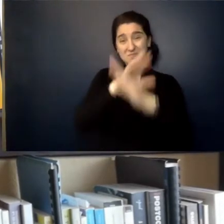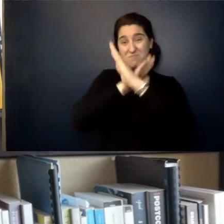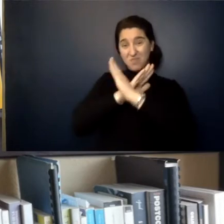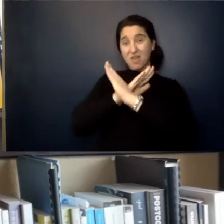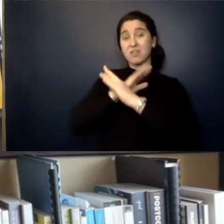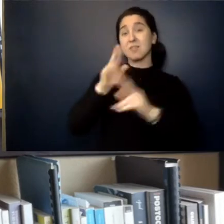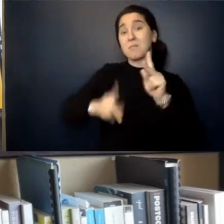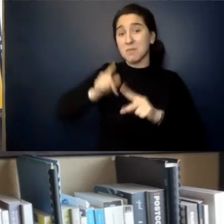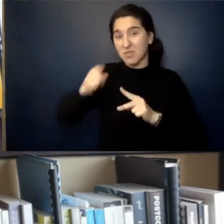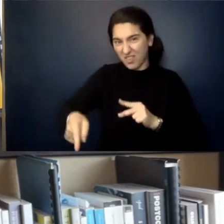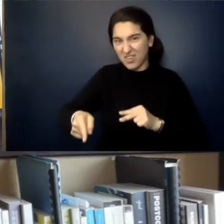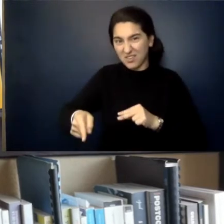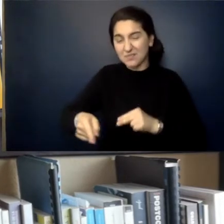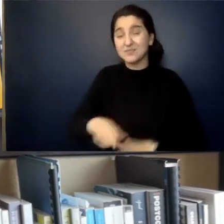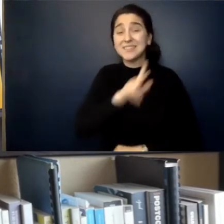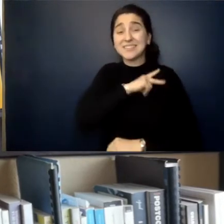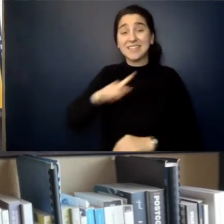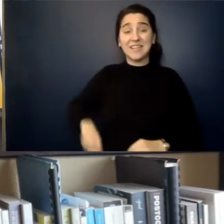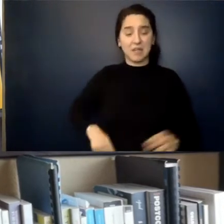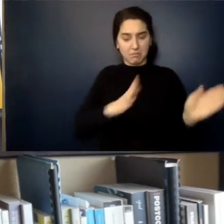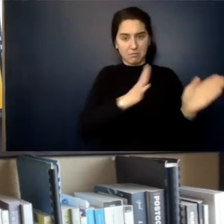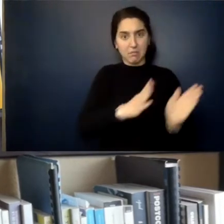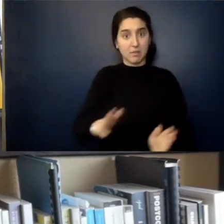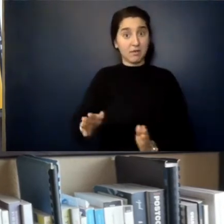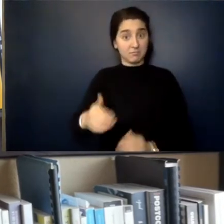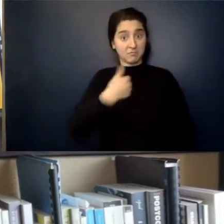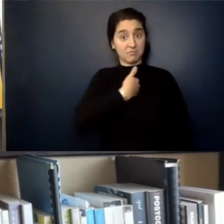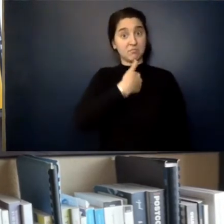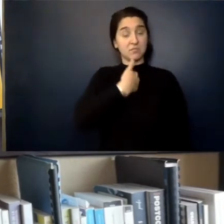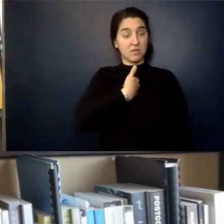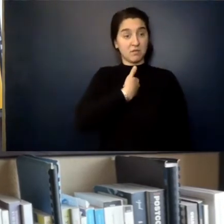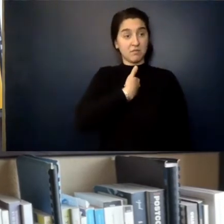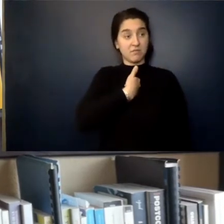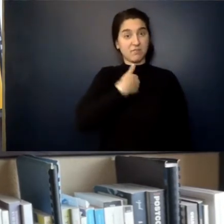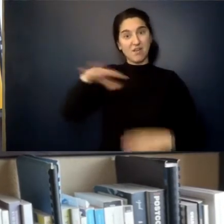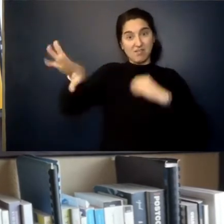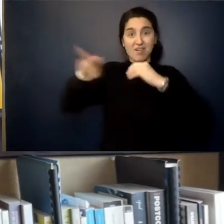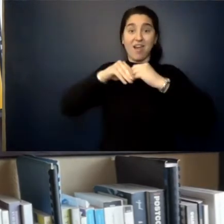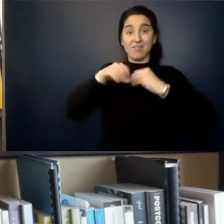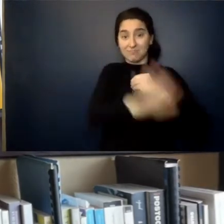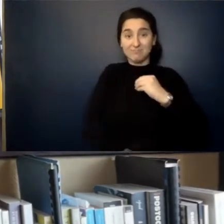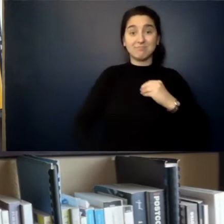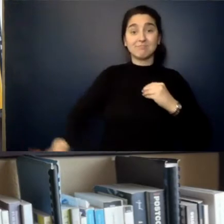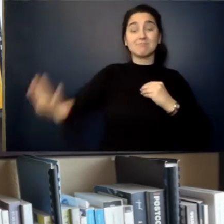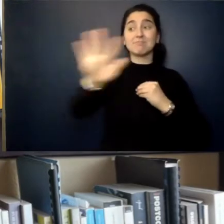that under the Assyrian Empire tried to serve